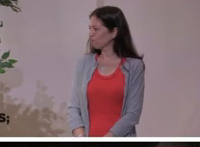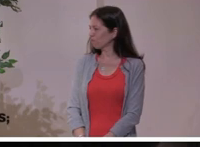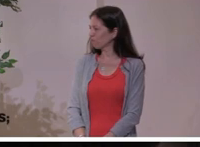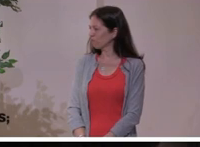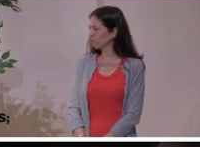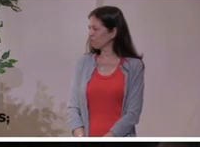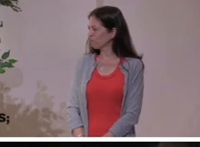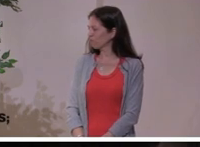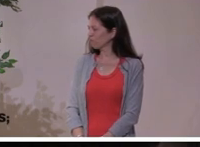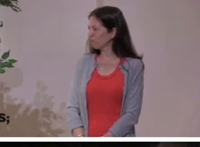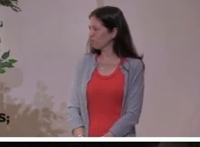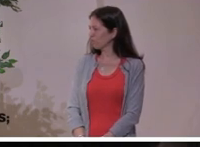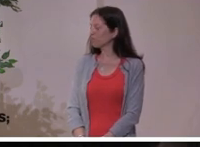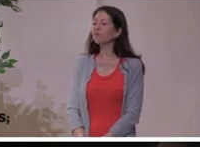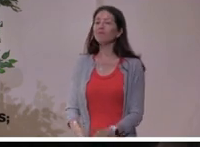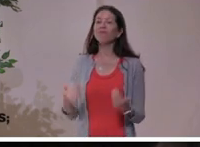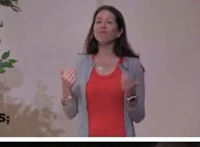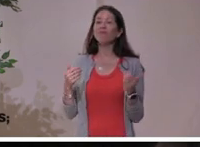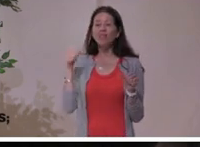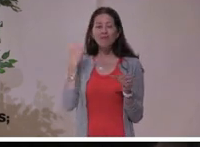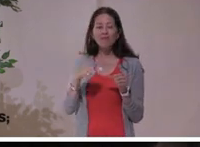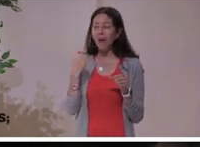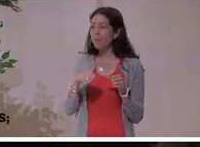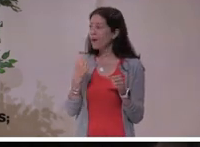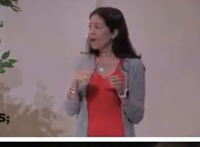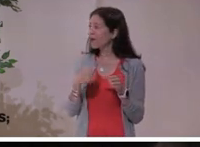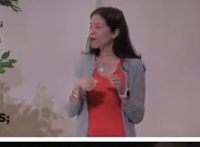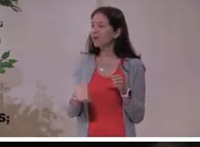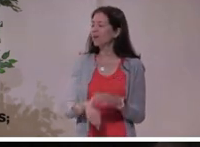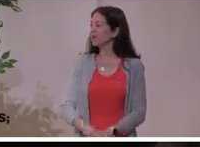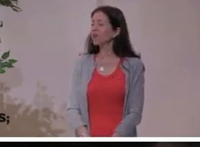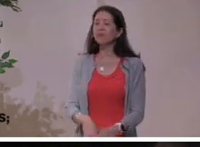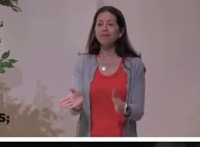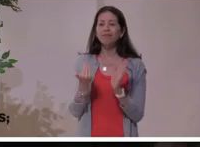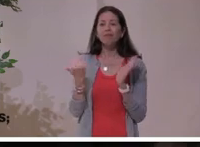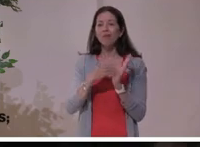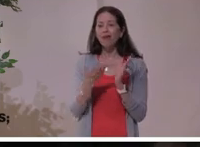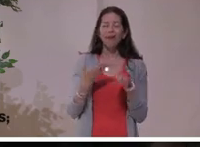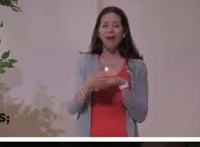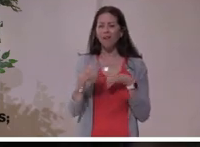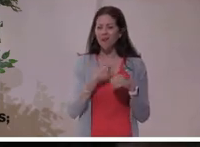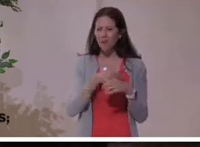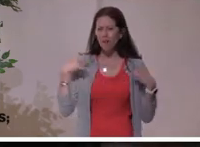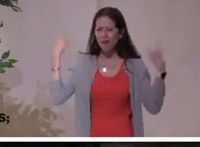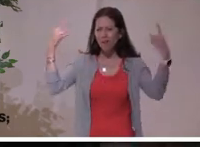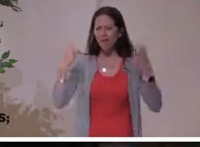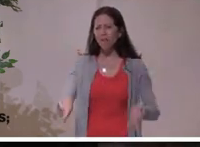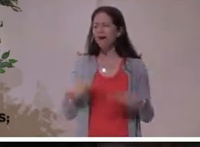Thank you, panel. Test. There we go. Remember to chant after me. Repeat after me. We rocks the party that rocks the party.